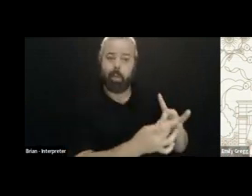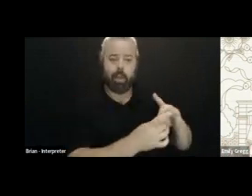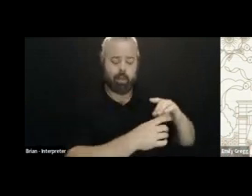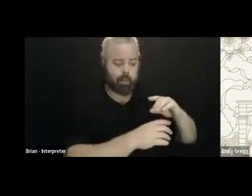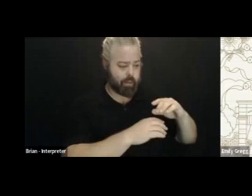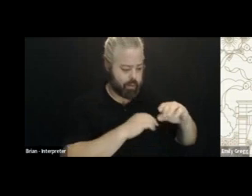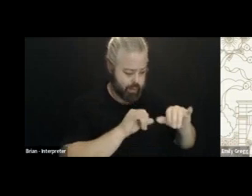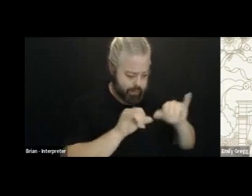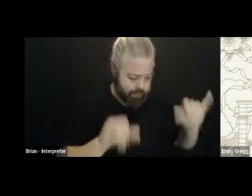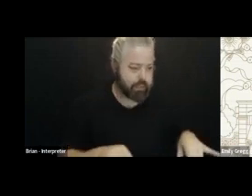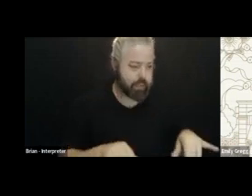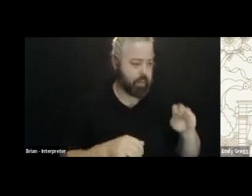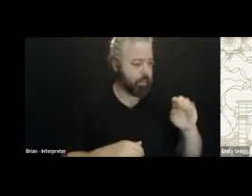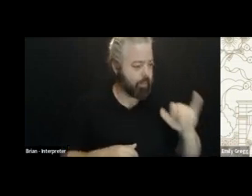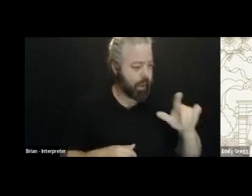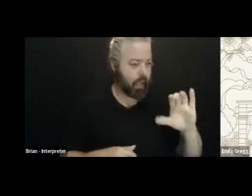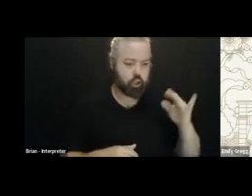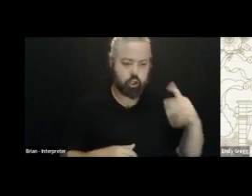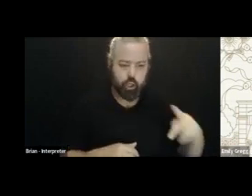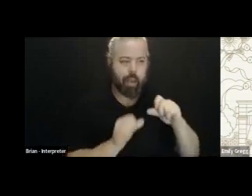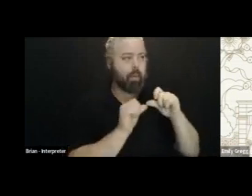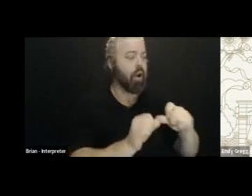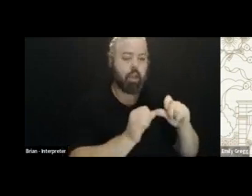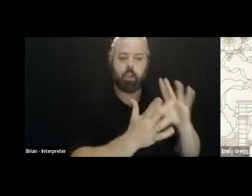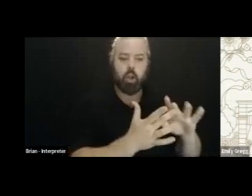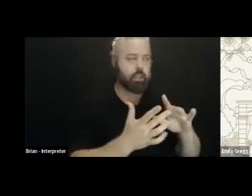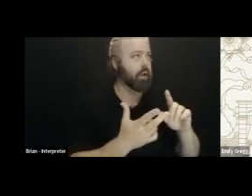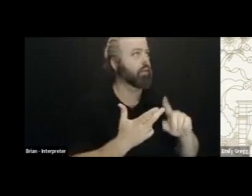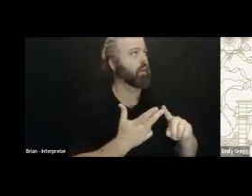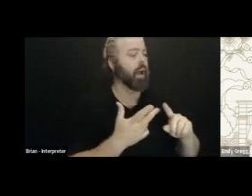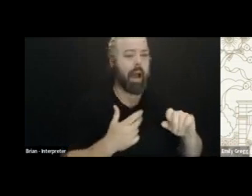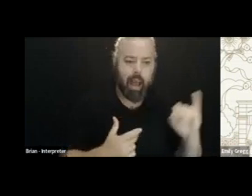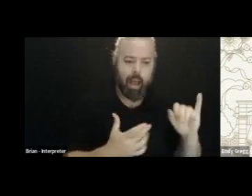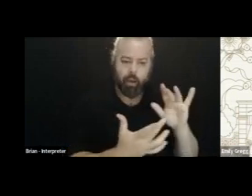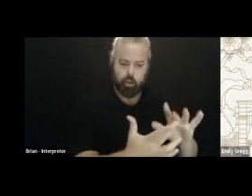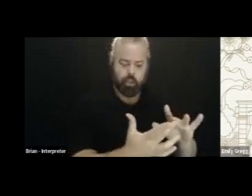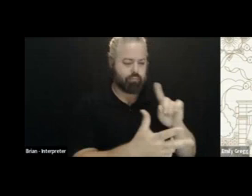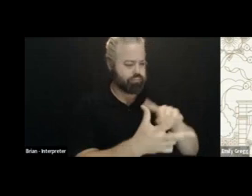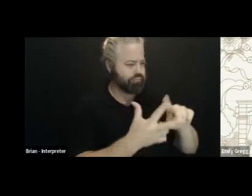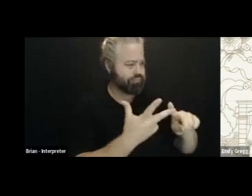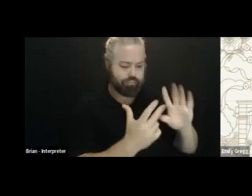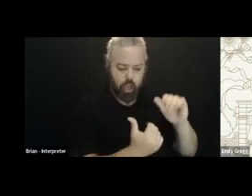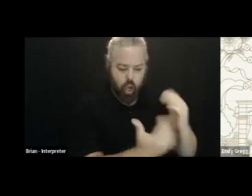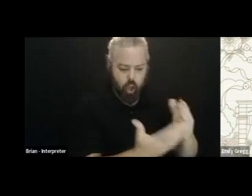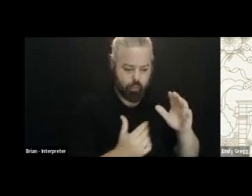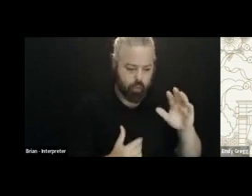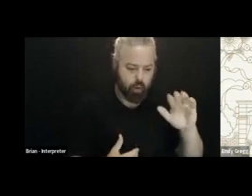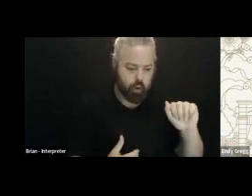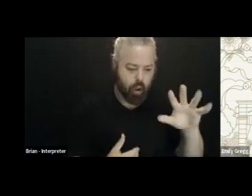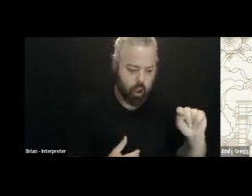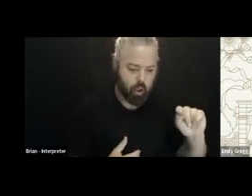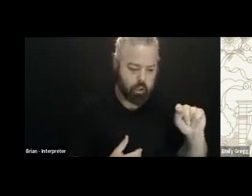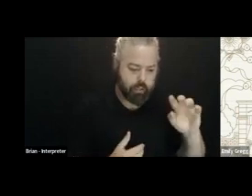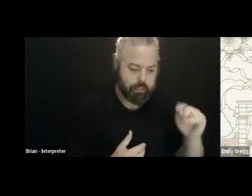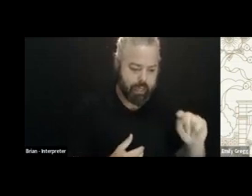about MailChimp, Constant Contact, iContact, all of those offer alt text options as well.